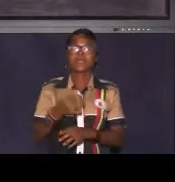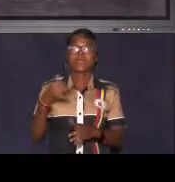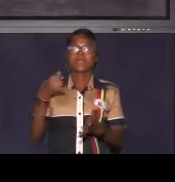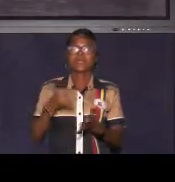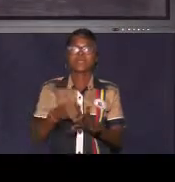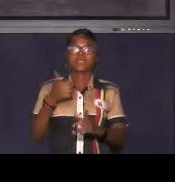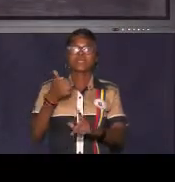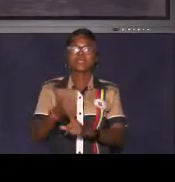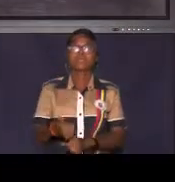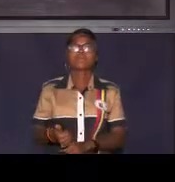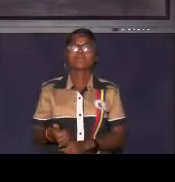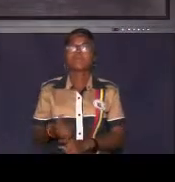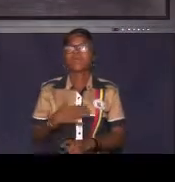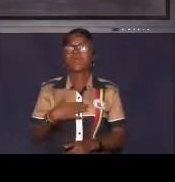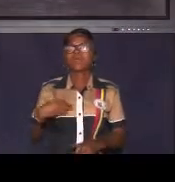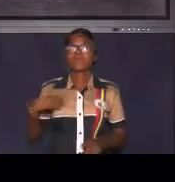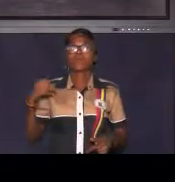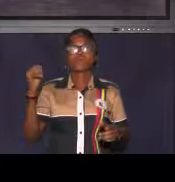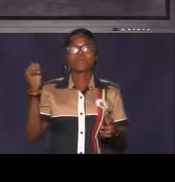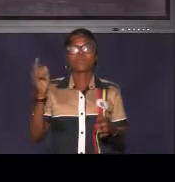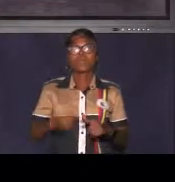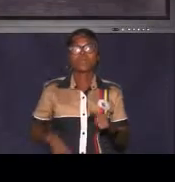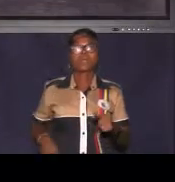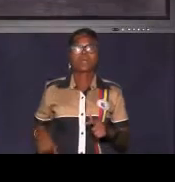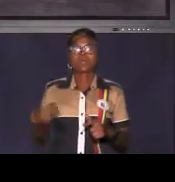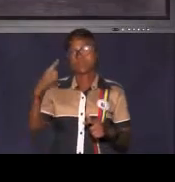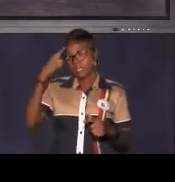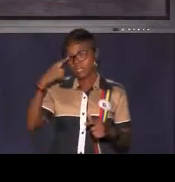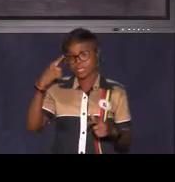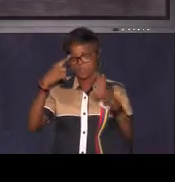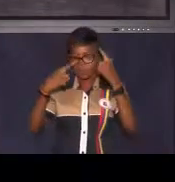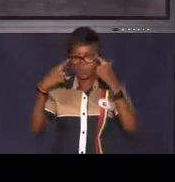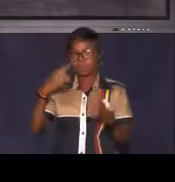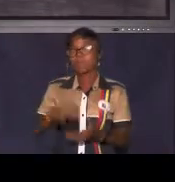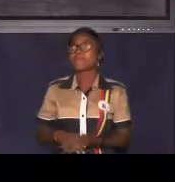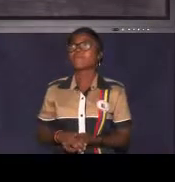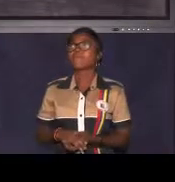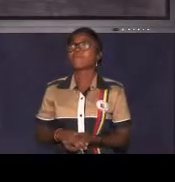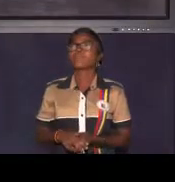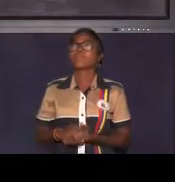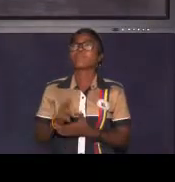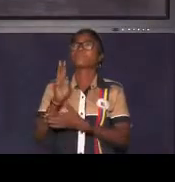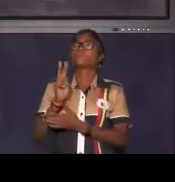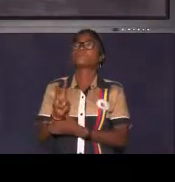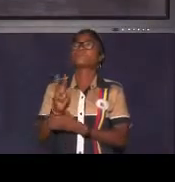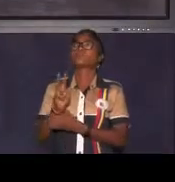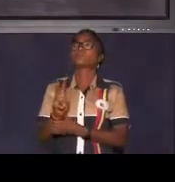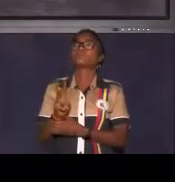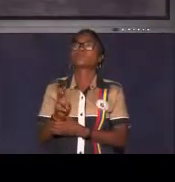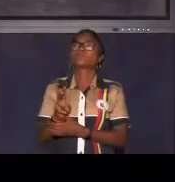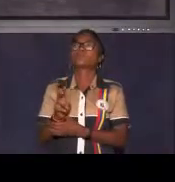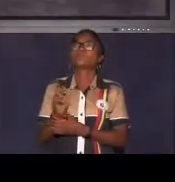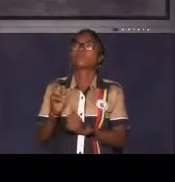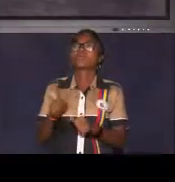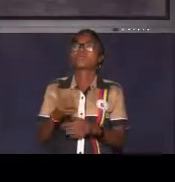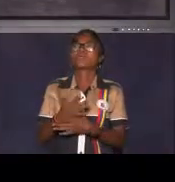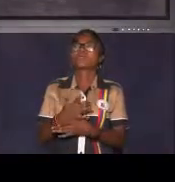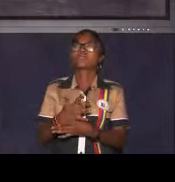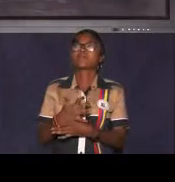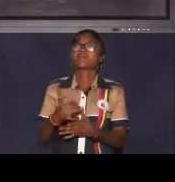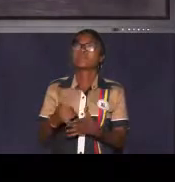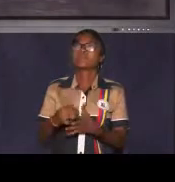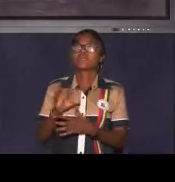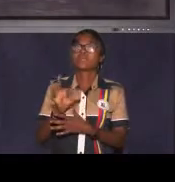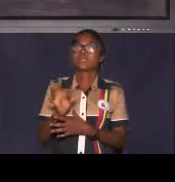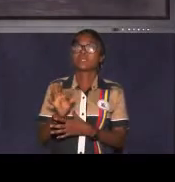give 196, and we cannot afford to guess. So let's begin with 2. 2 can divide that 196.